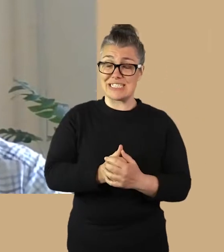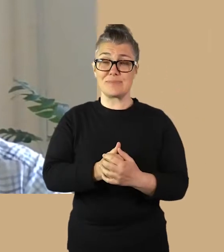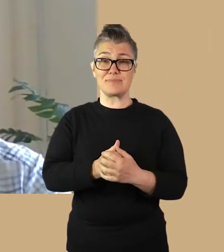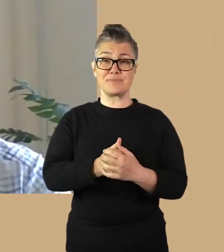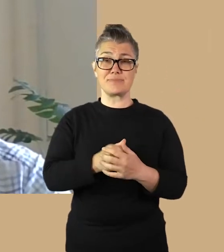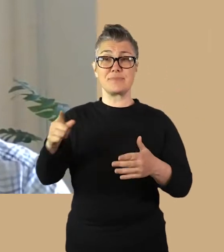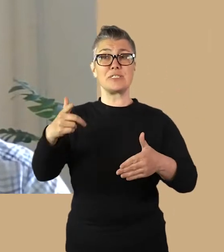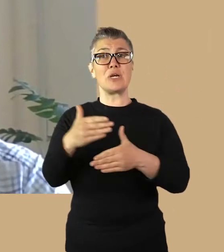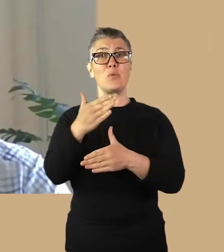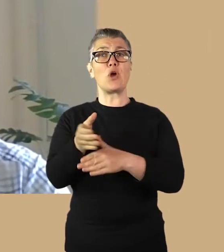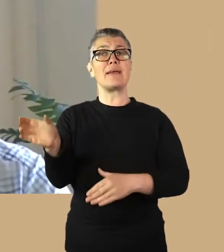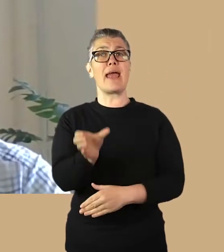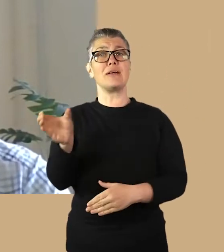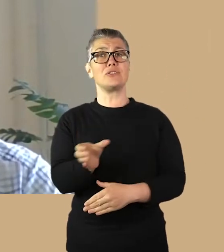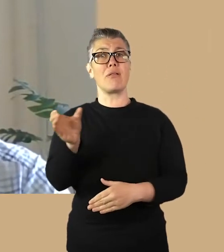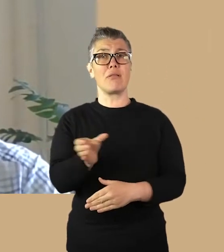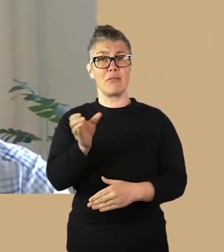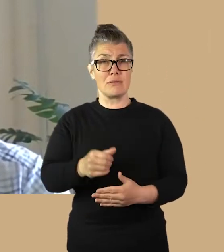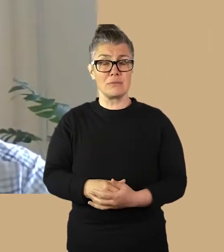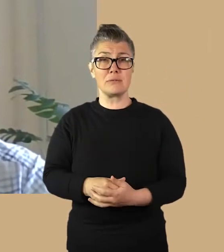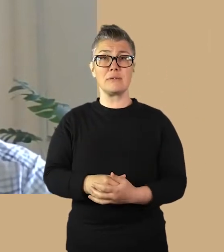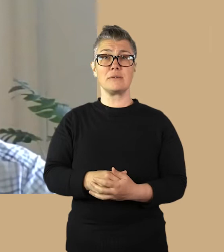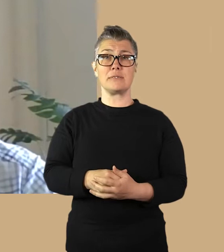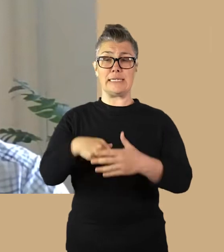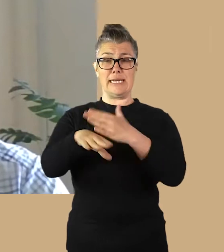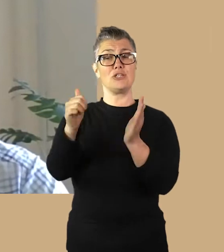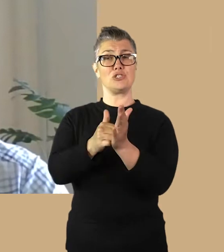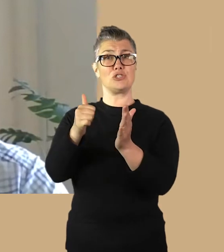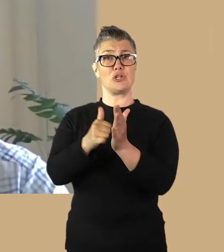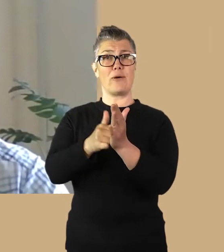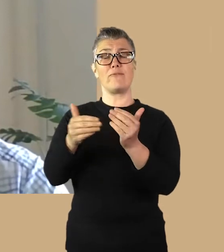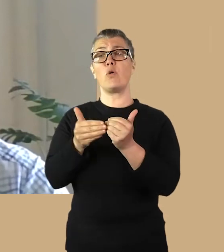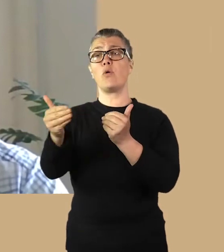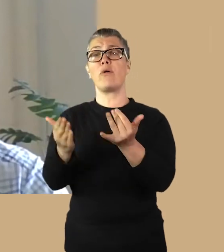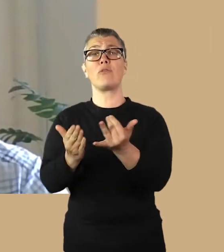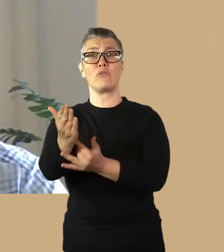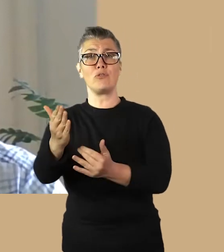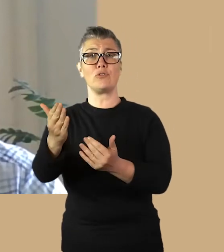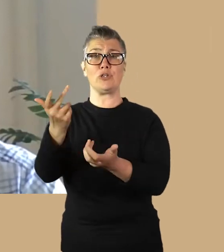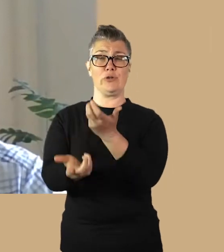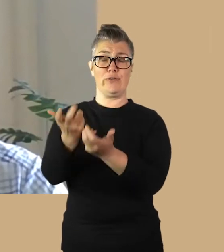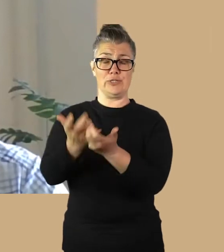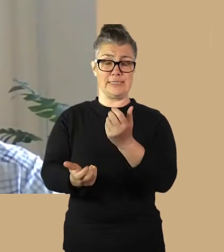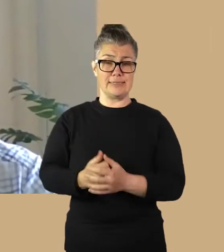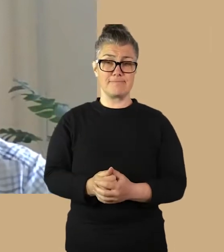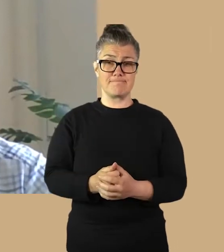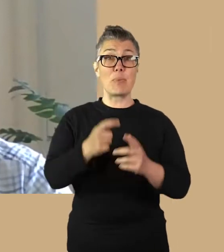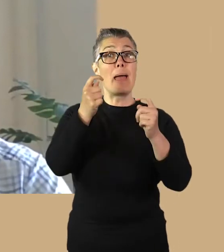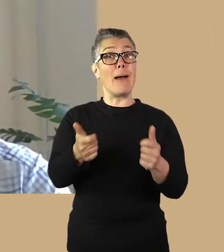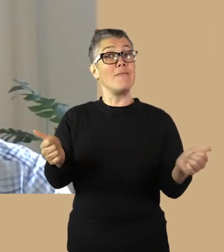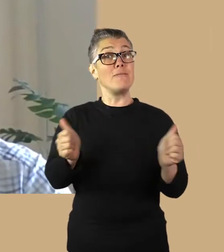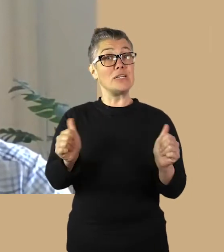Studies. Ms. Lee also managed to work a casual job at a department store for the later half of her university years.